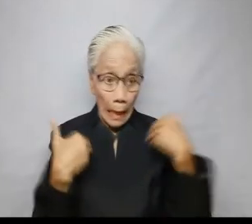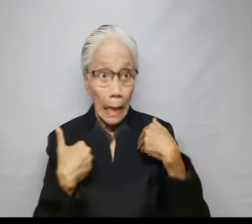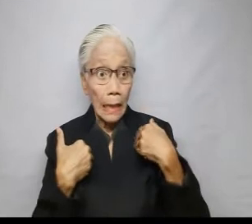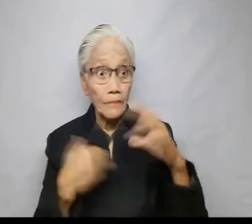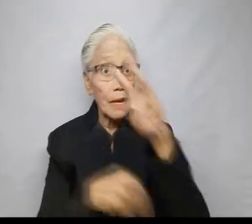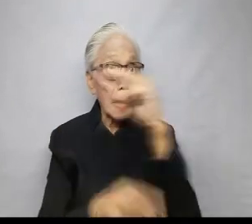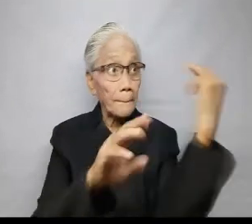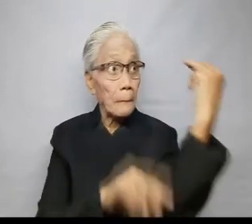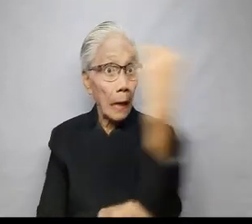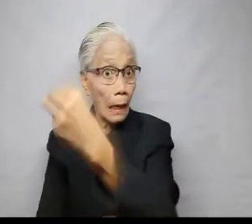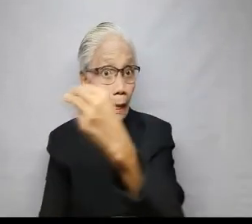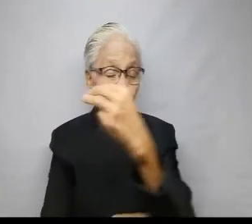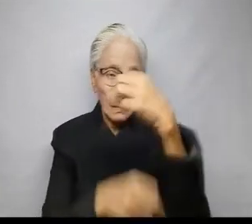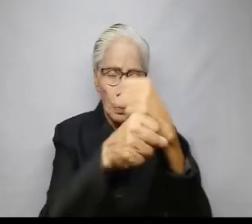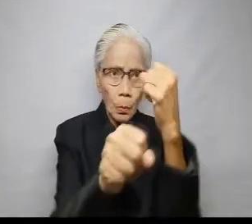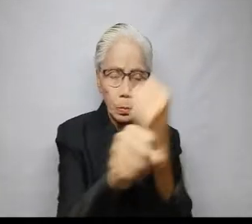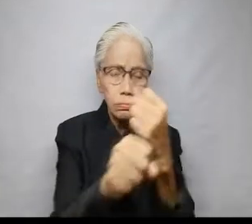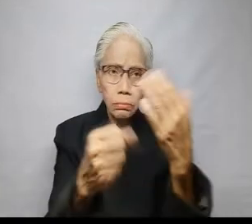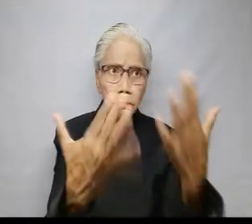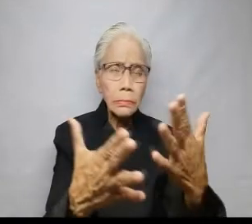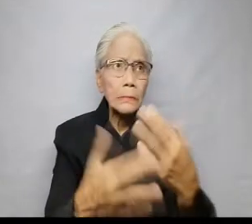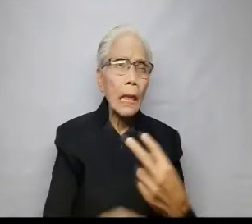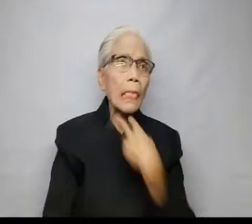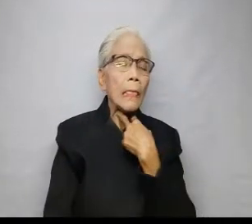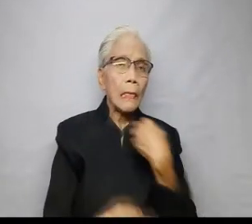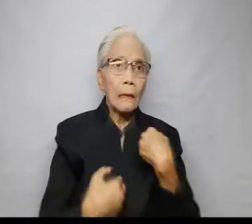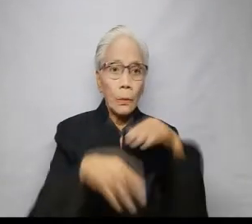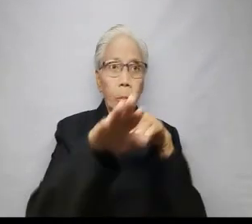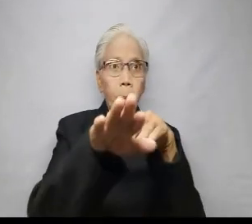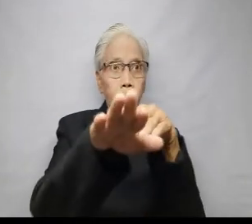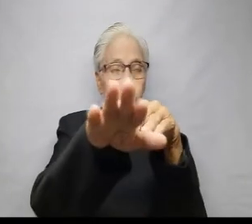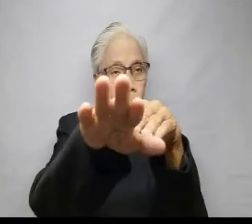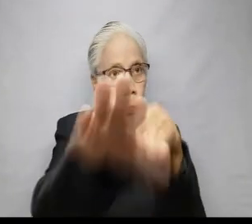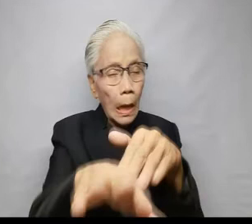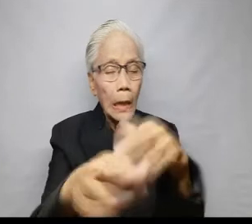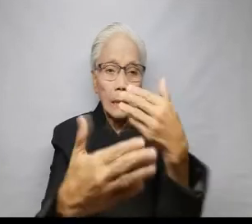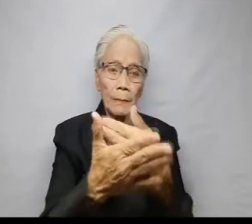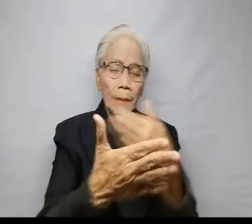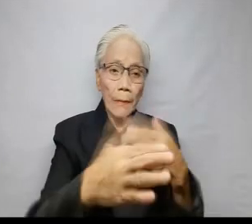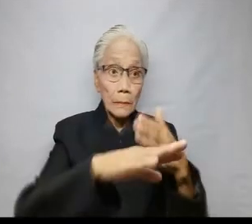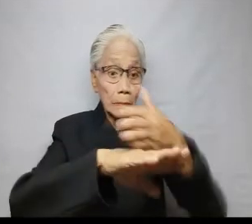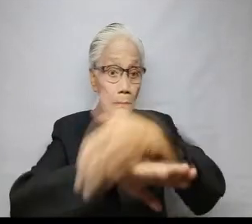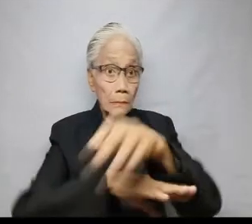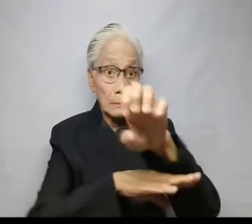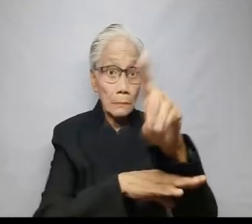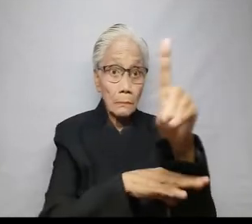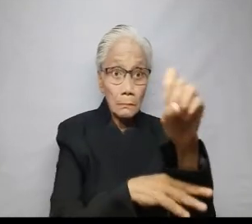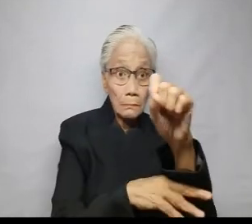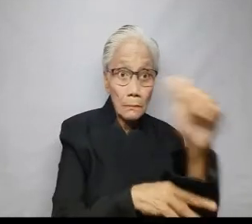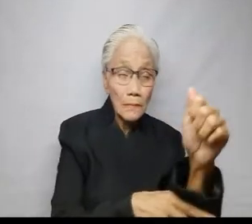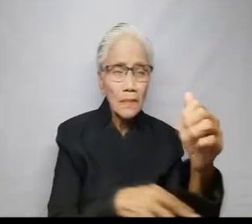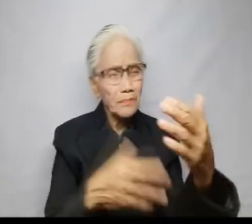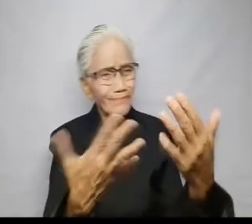Avenue MRT station was under construction, I was caught in a traffic jam en route to Quezon Circle, just